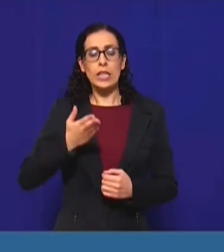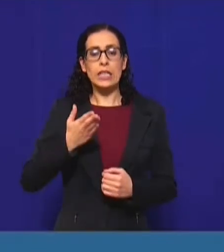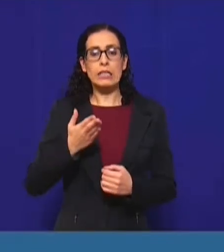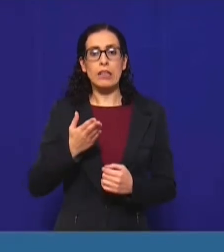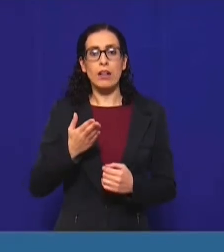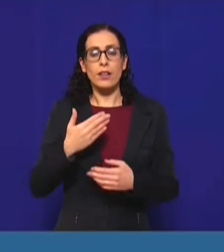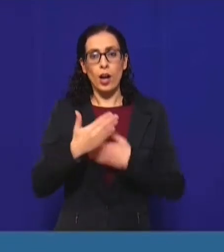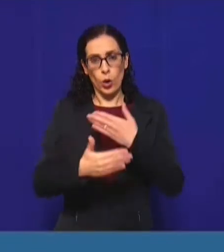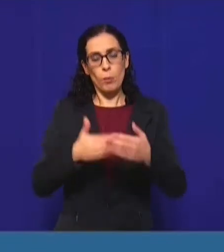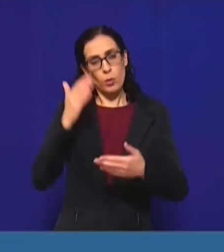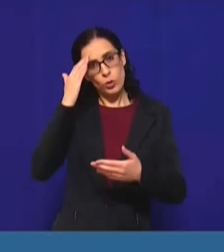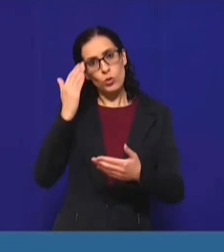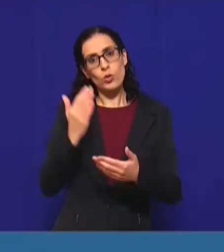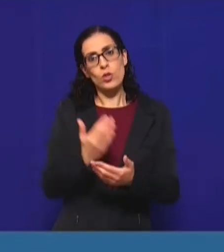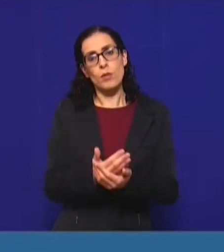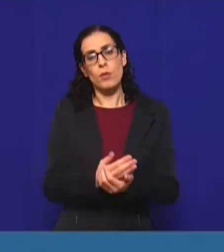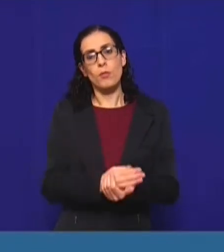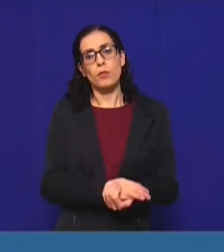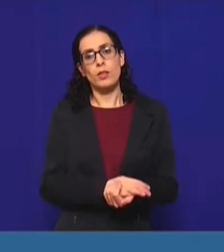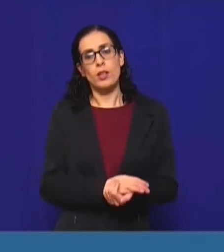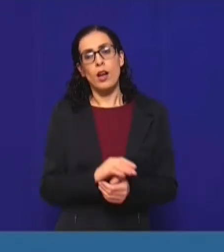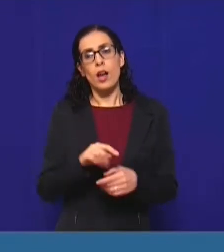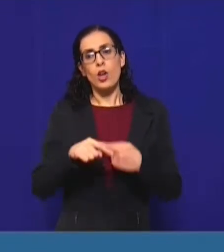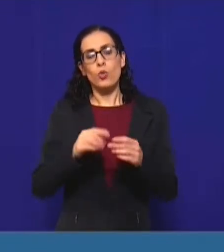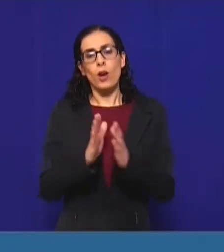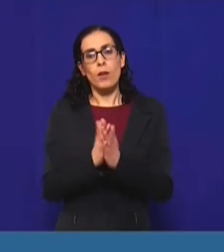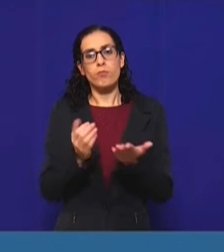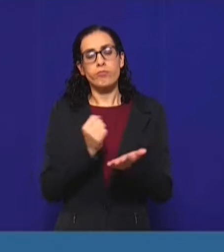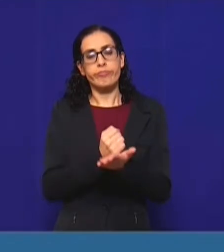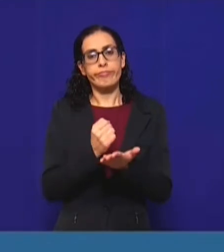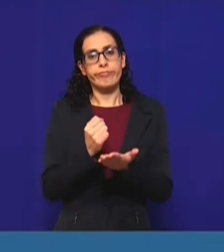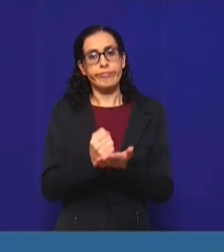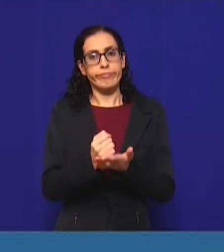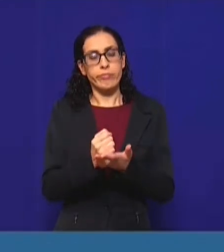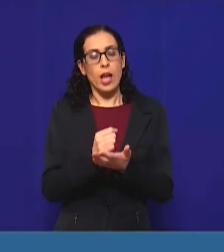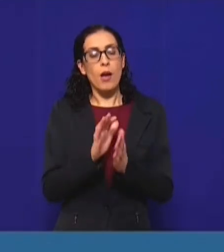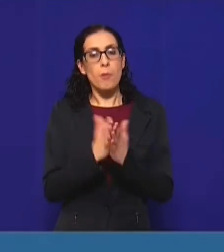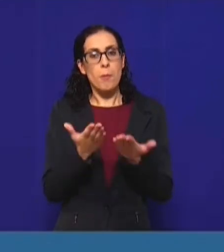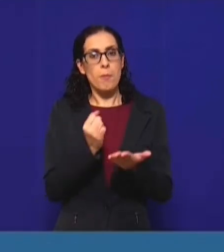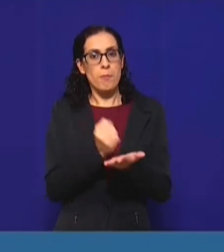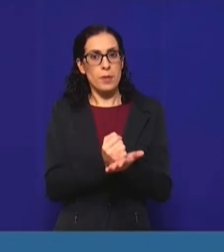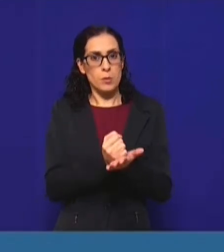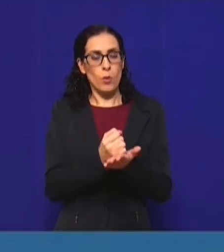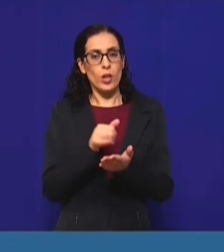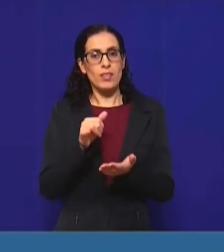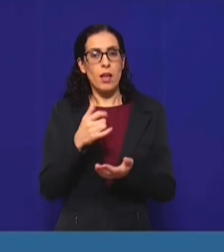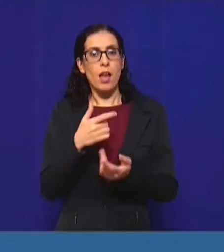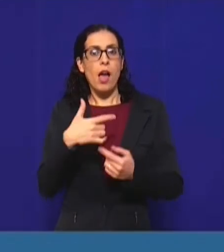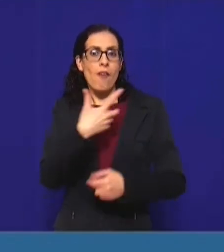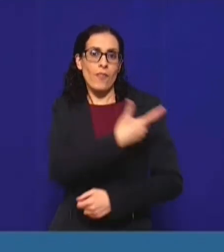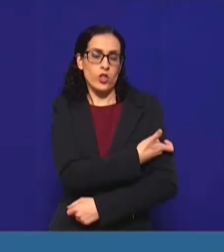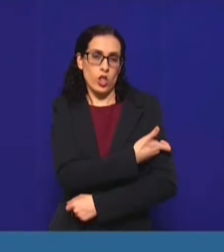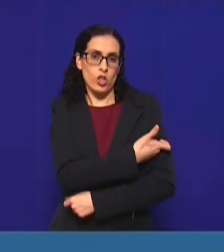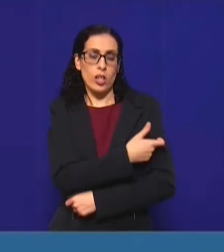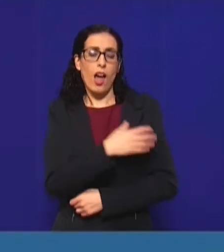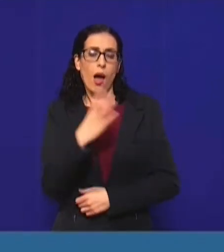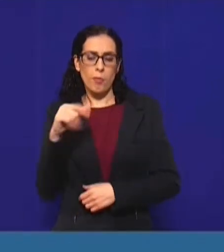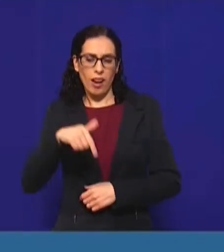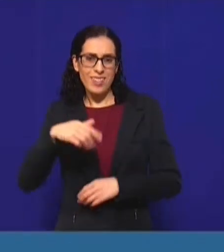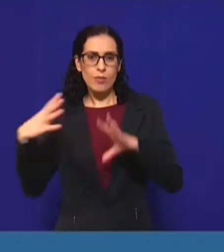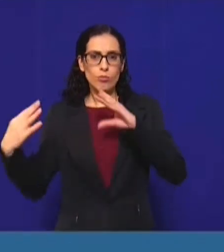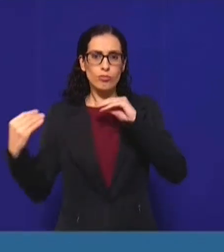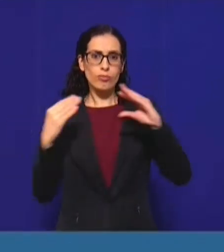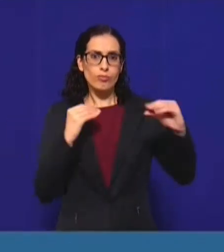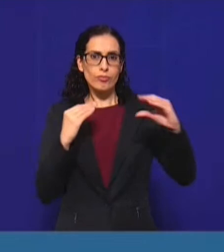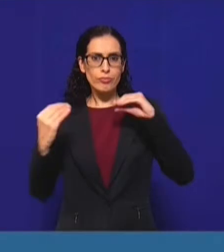tagħna. Fuq vaccine passport bħalissa għaddejja diversi diskussjonijiet fuq is-sitwazzjoni ta'